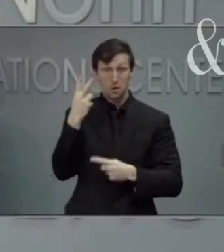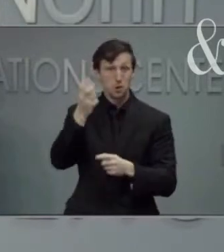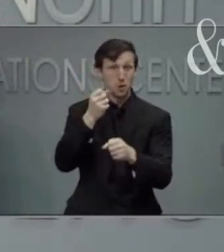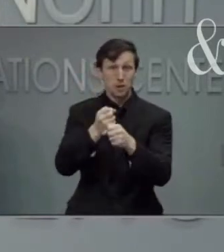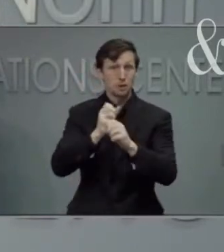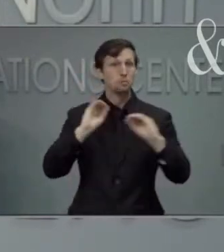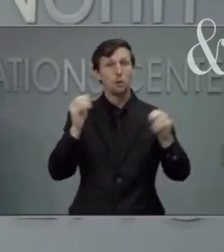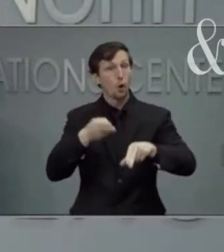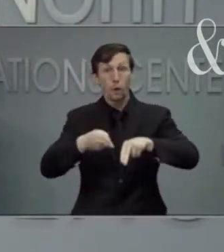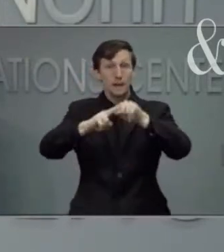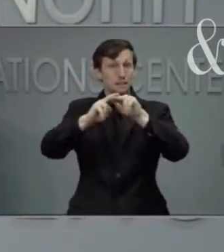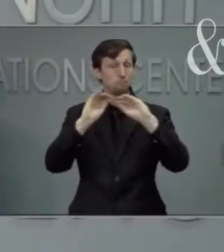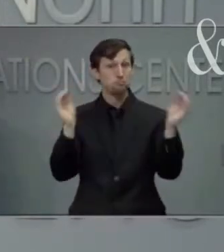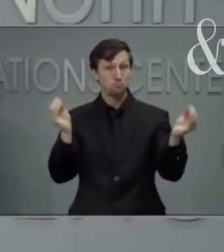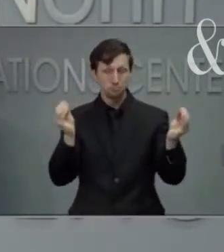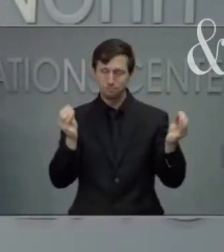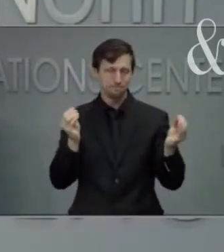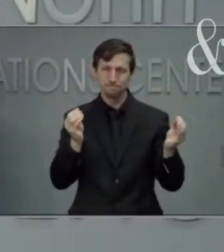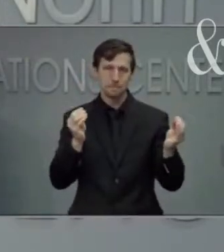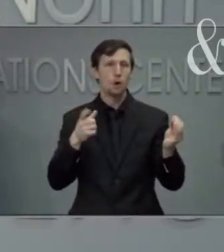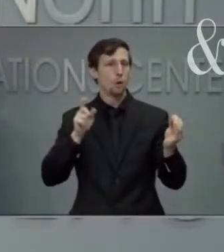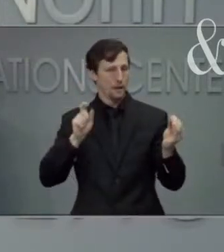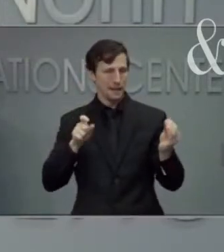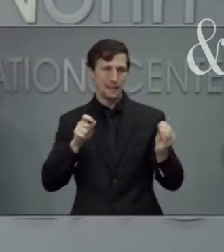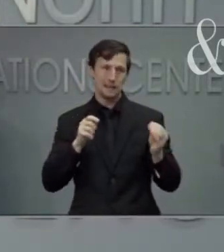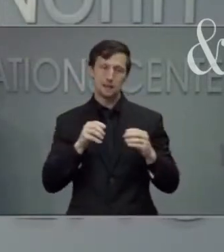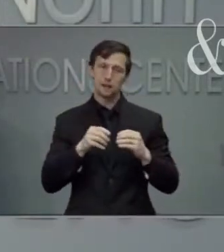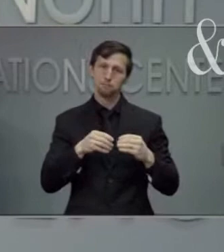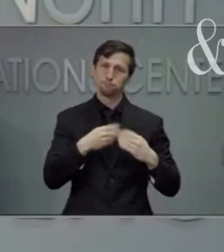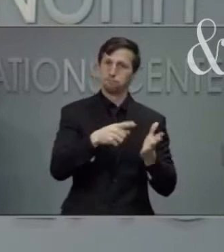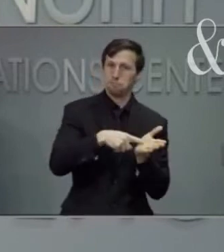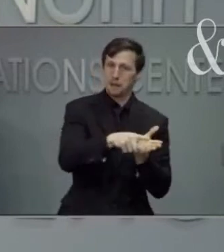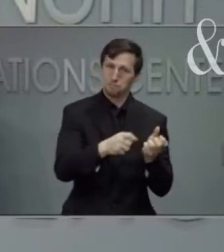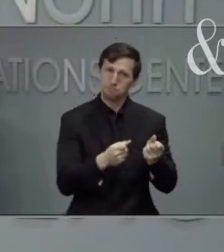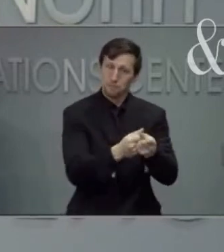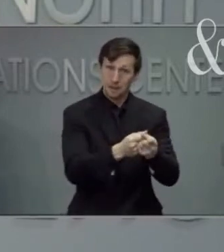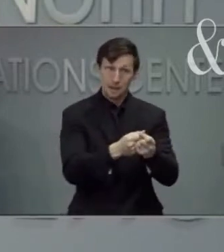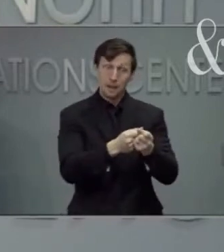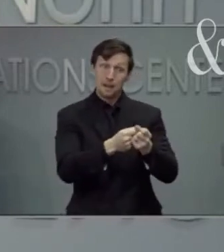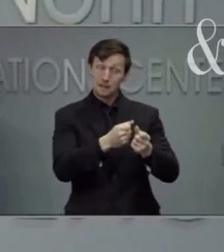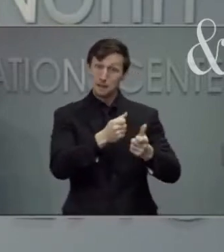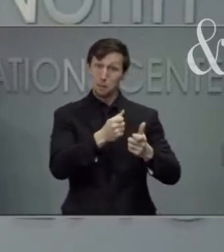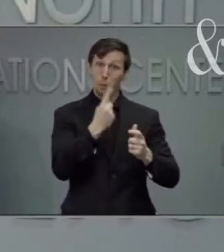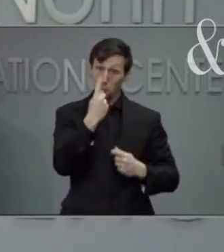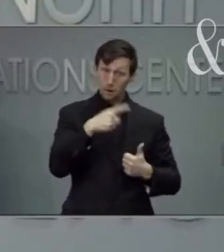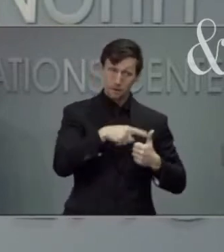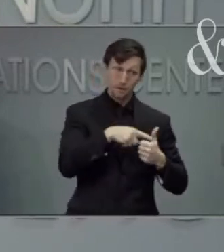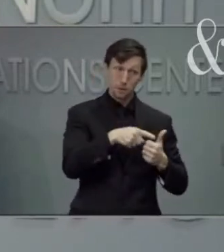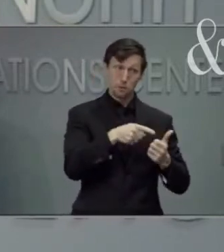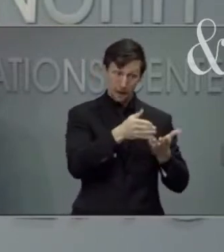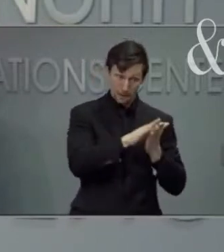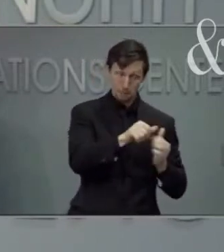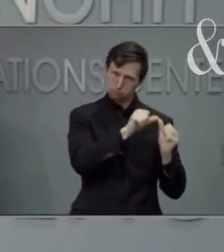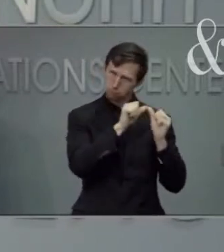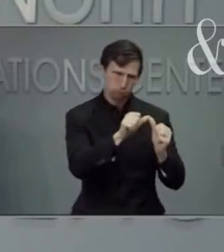years. And we need this boost to help keep them on board and reward their hard